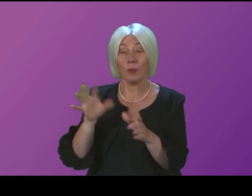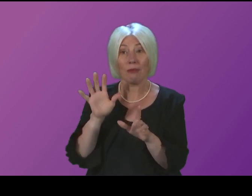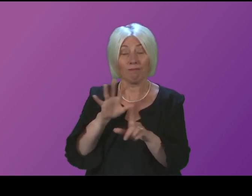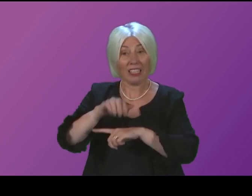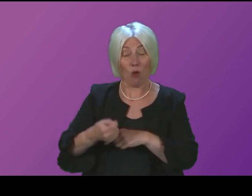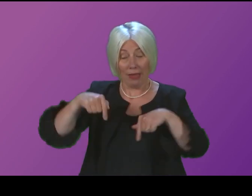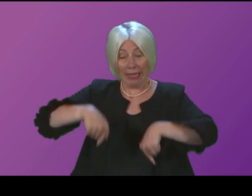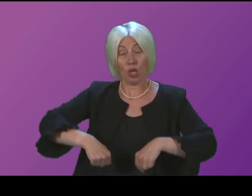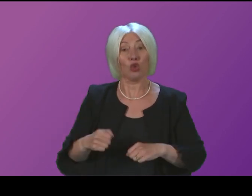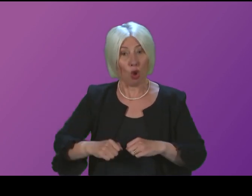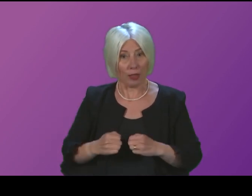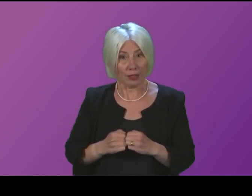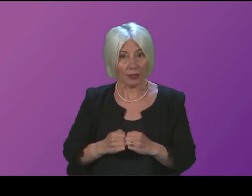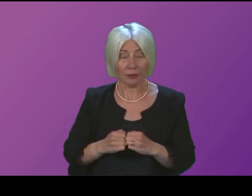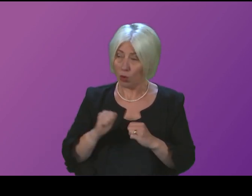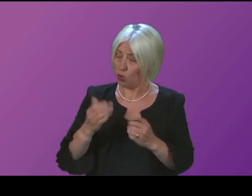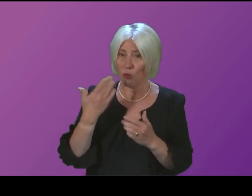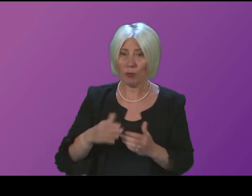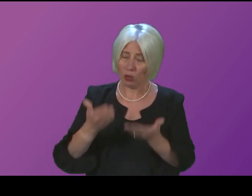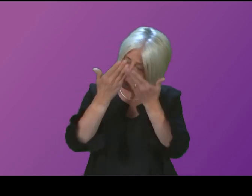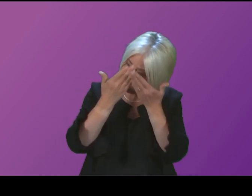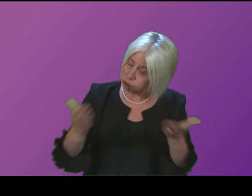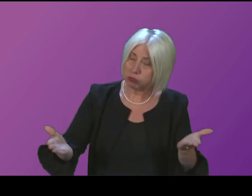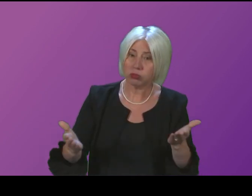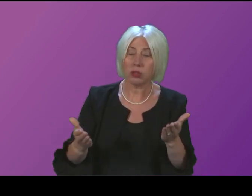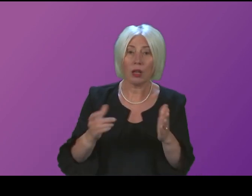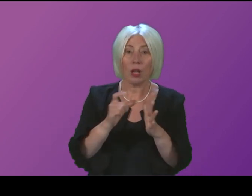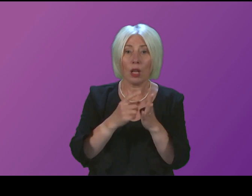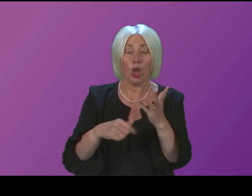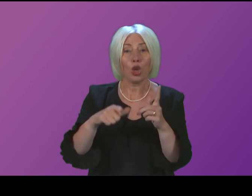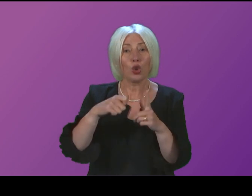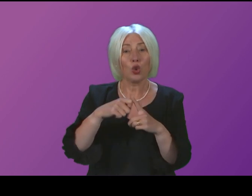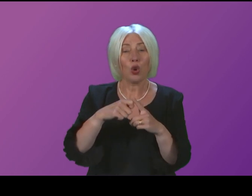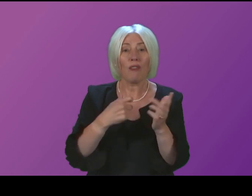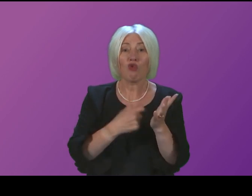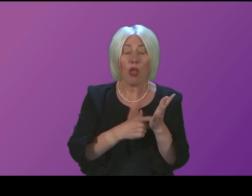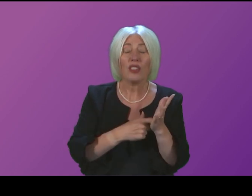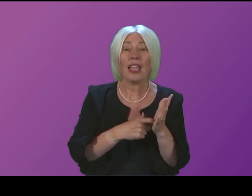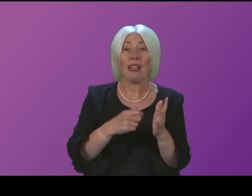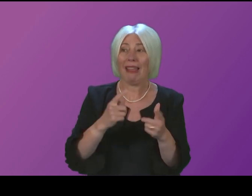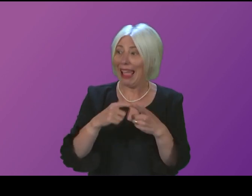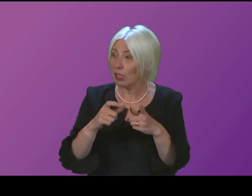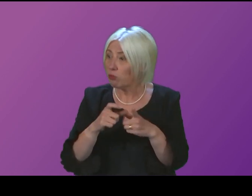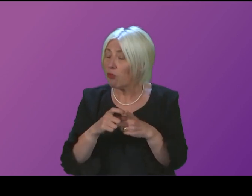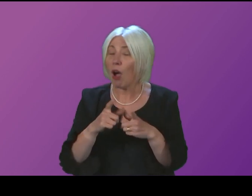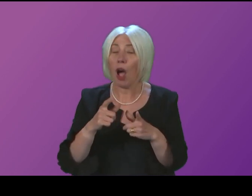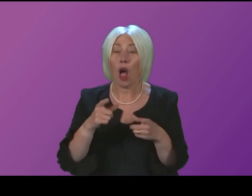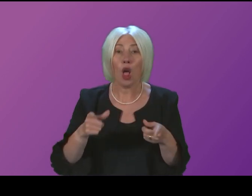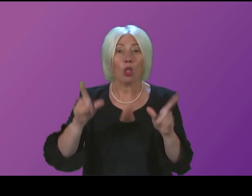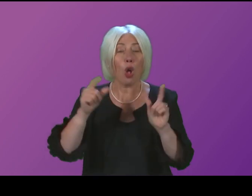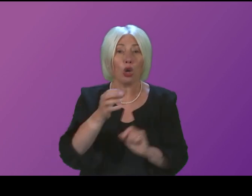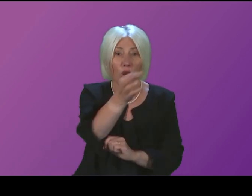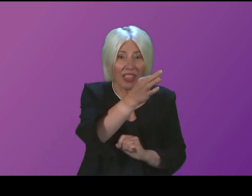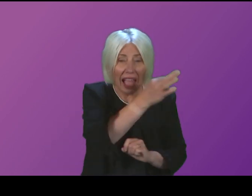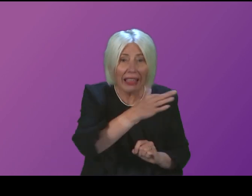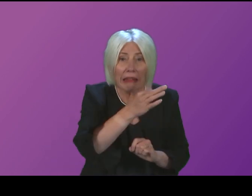great dedication as Duke of Rothesay, Duke of Edinburgh, Earl of Carrick, Baron of Renfrew, Lord of the Isles, and Prince and